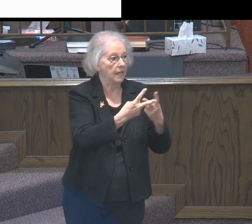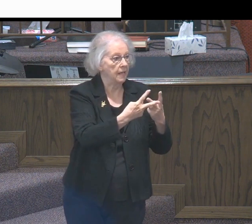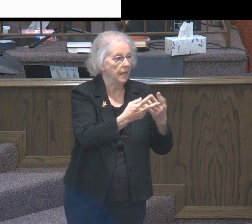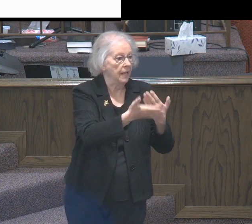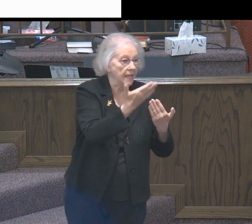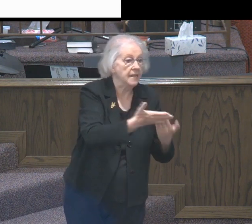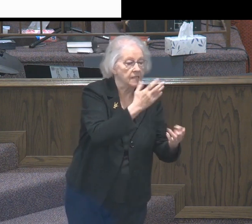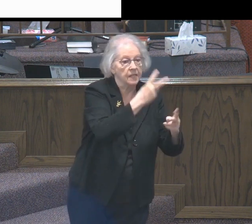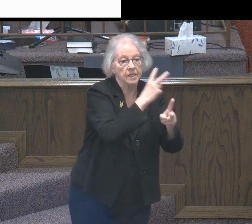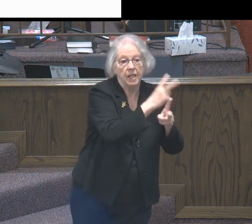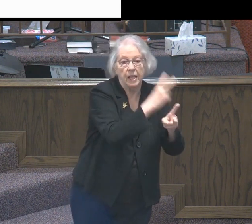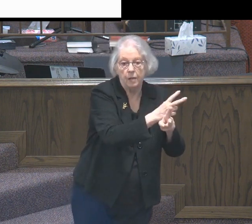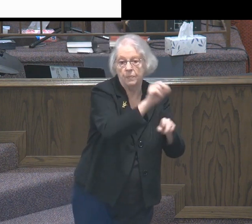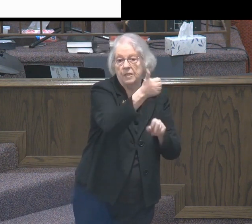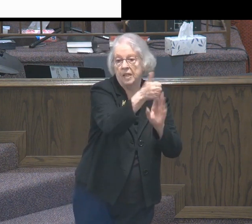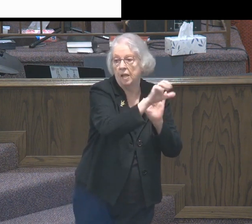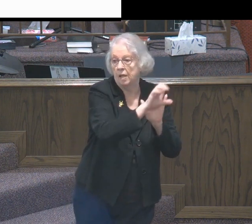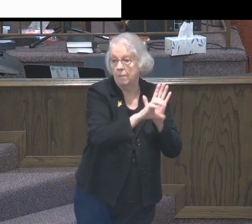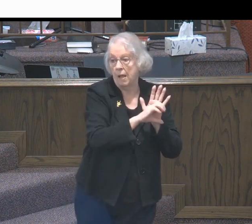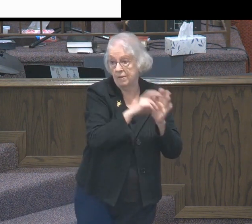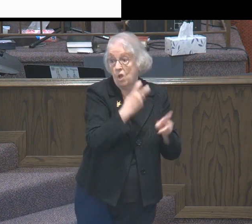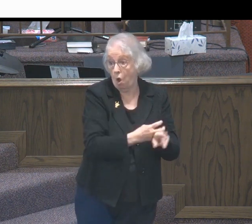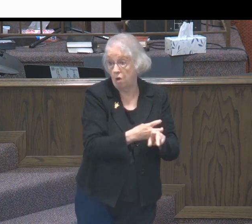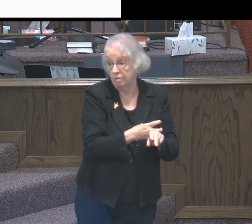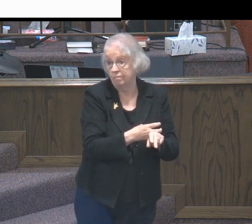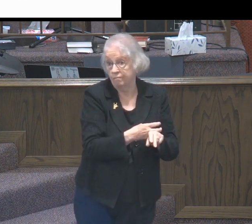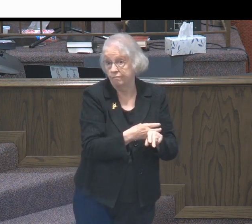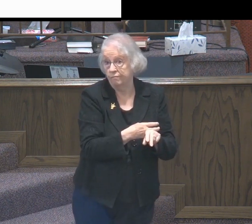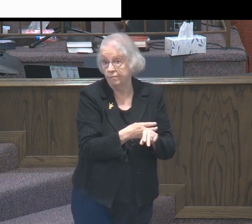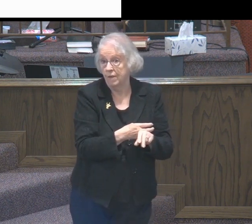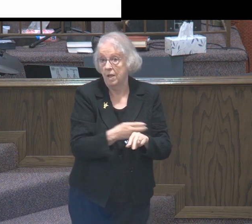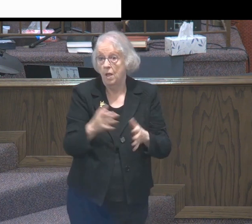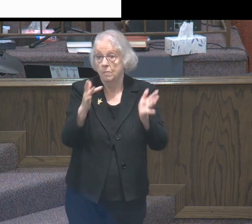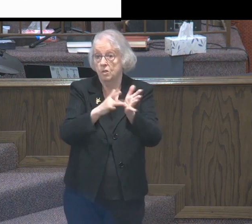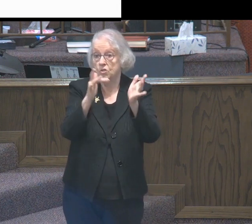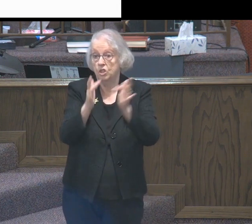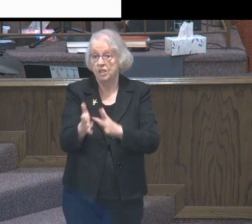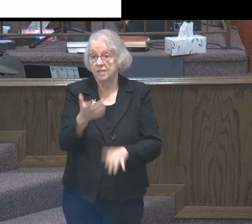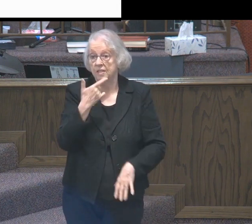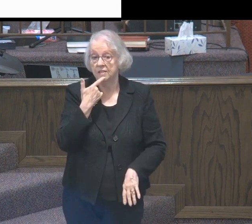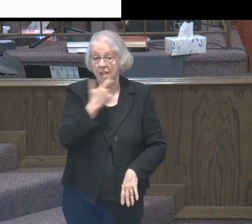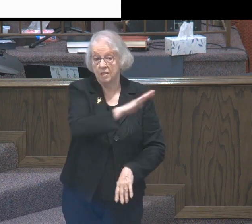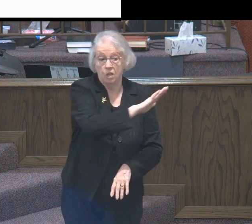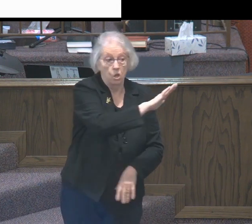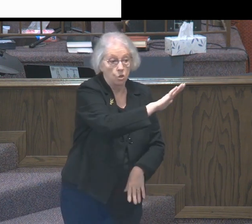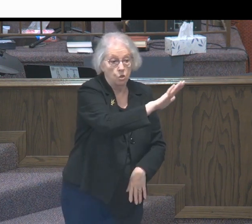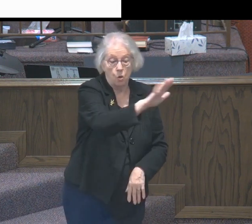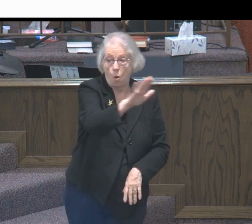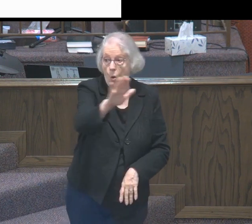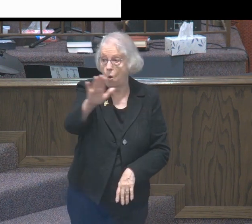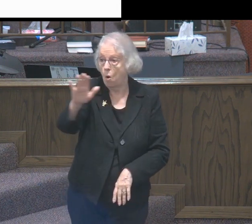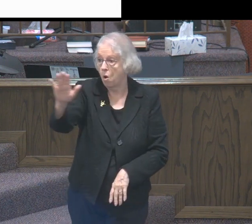in the kingdom of heaven. For I say to you, that unless your righteousness exceeds